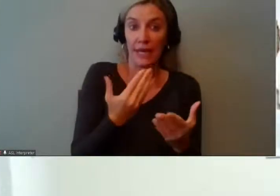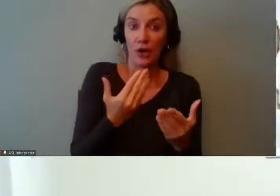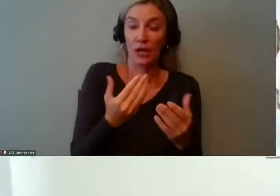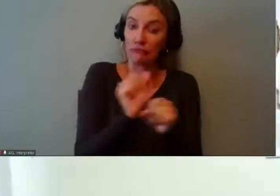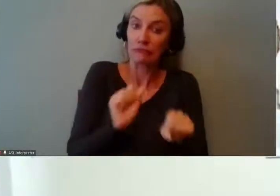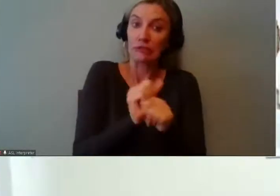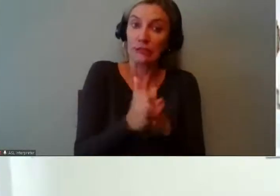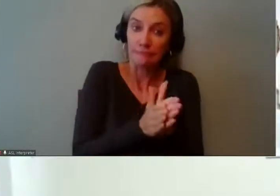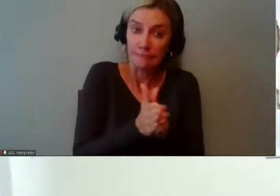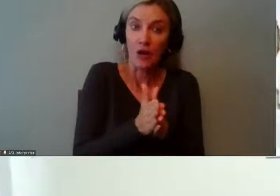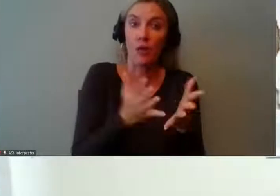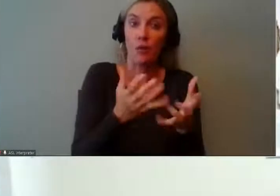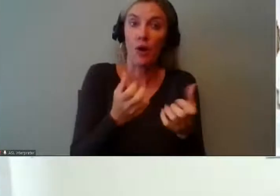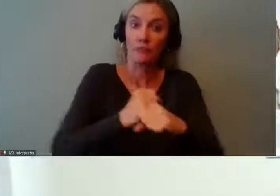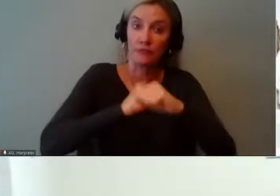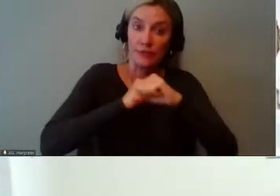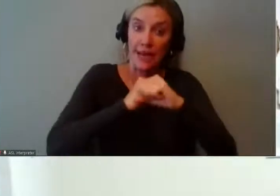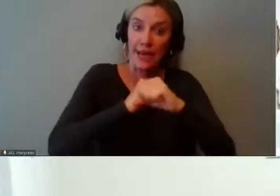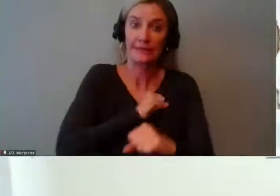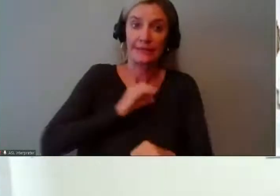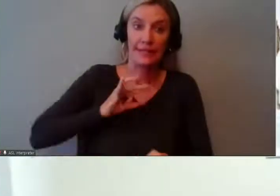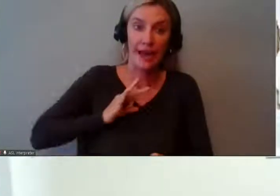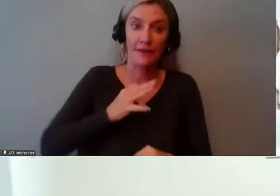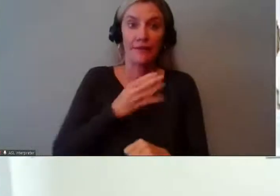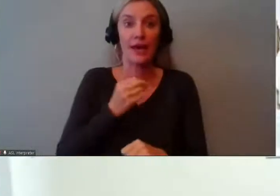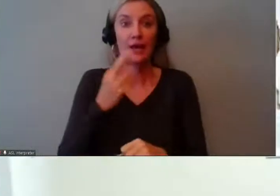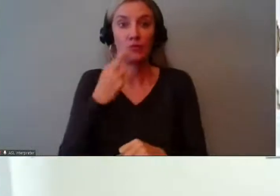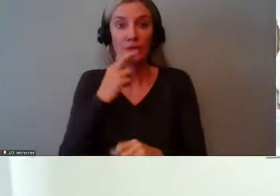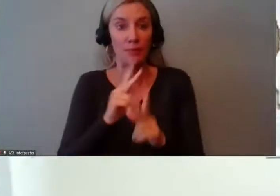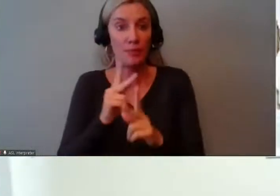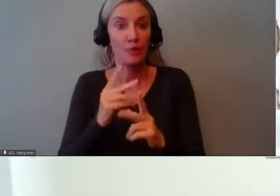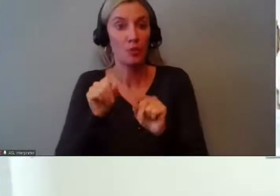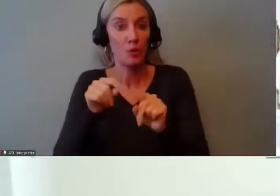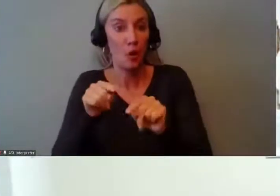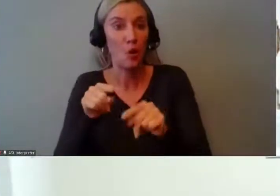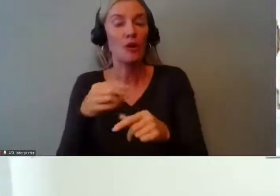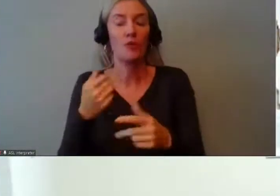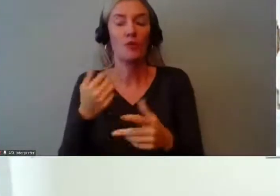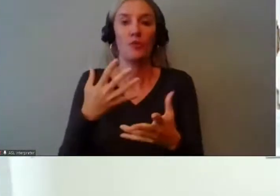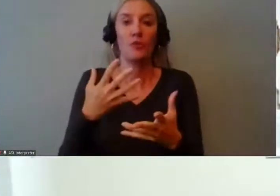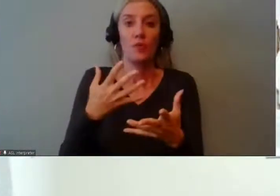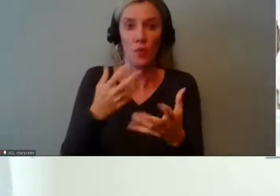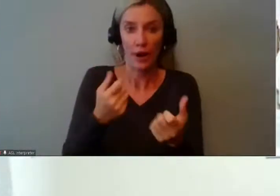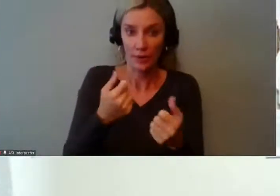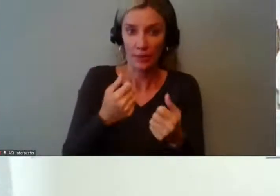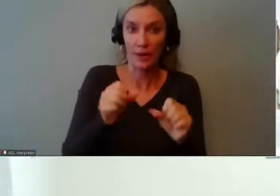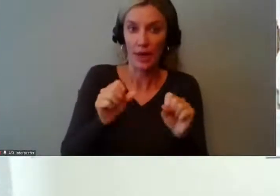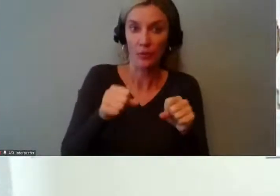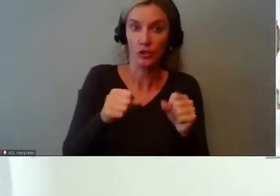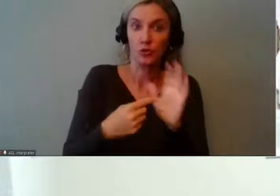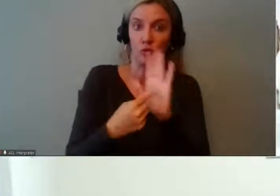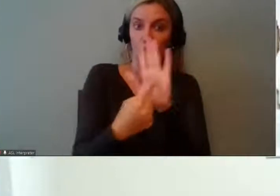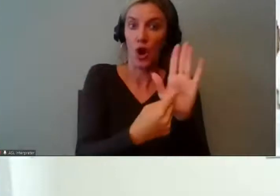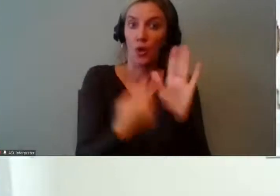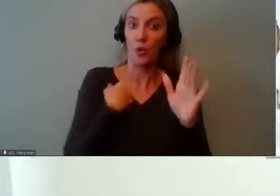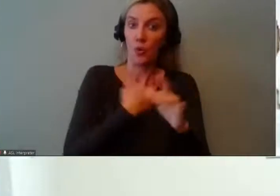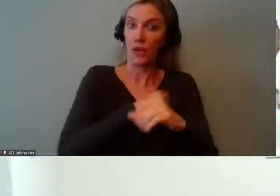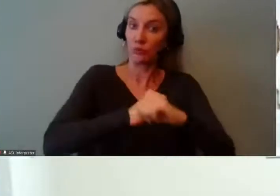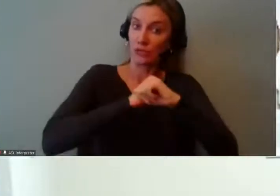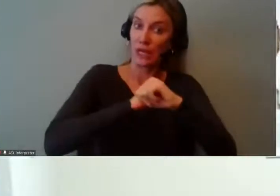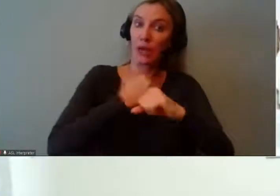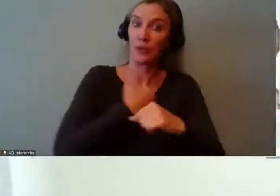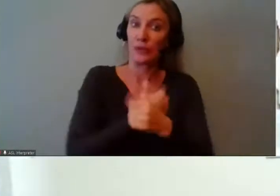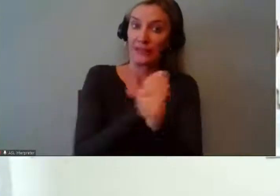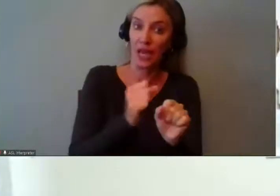the safety of their staff and their patrons to be able to say something about that and attract new people to their restaurants and